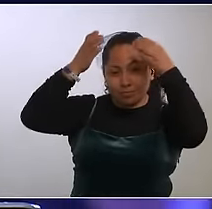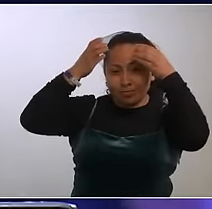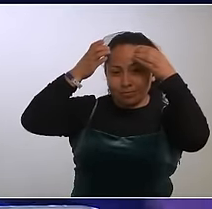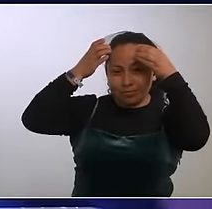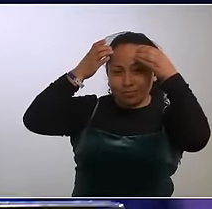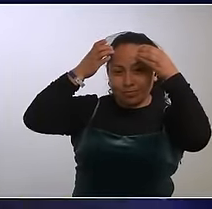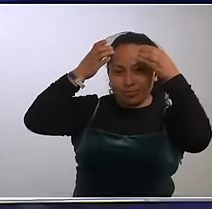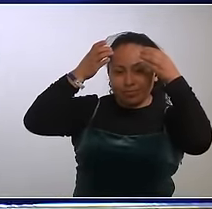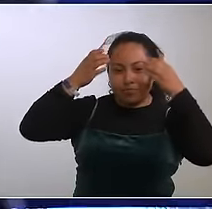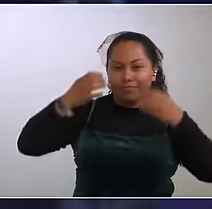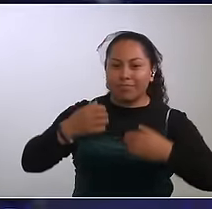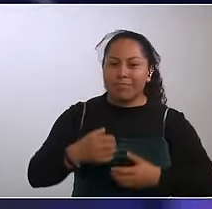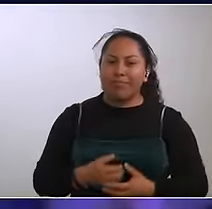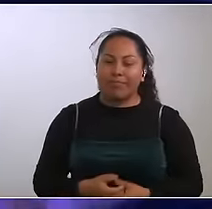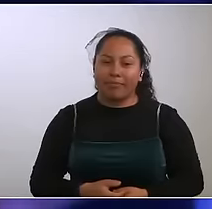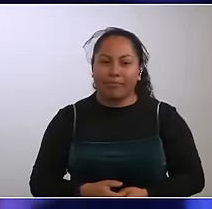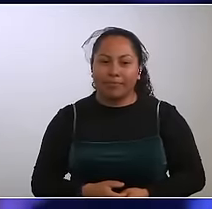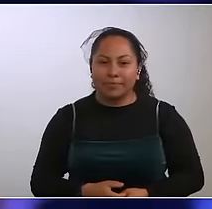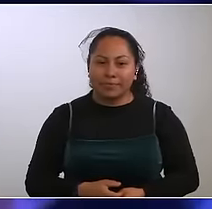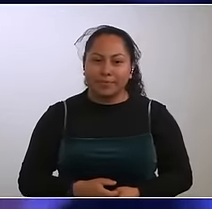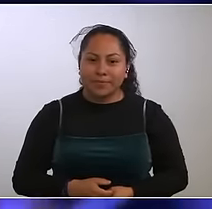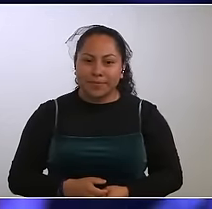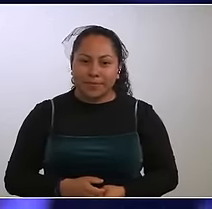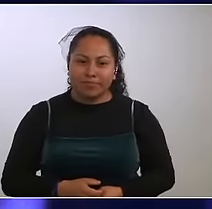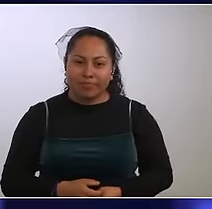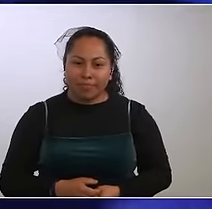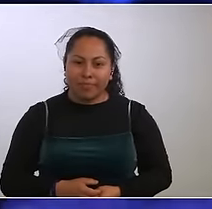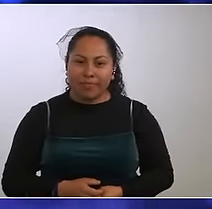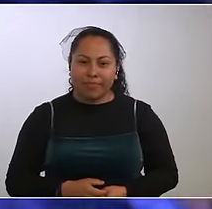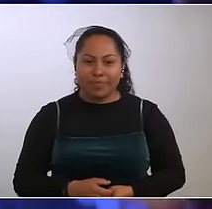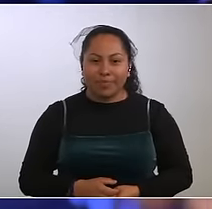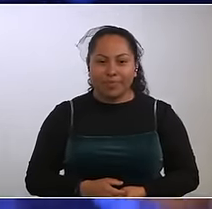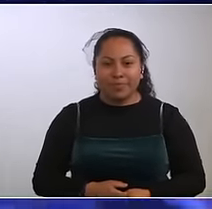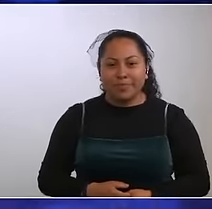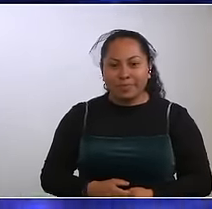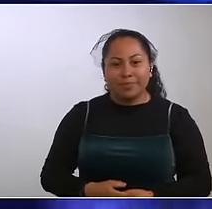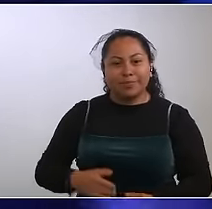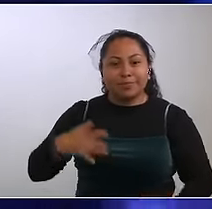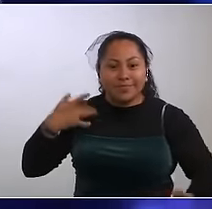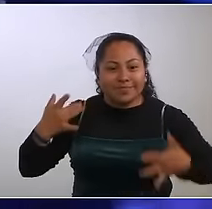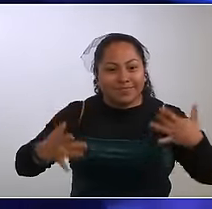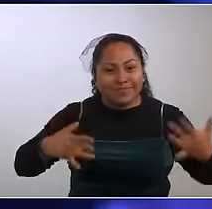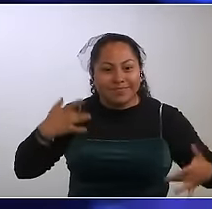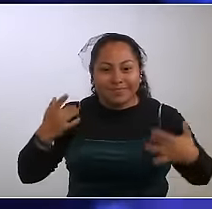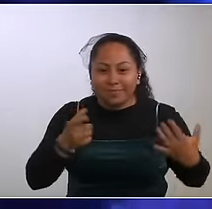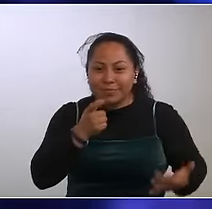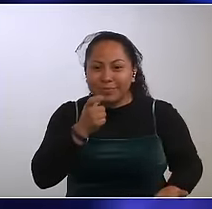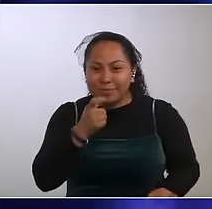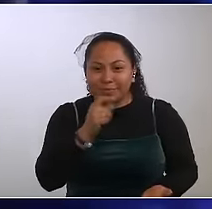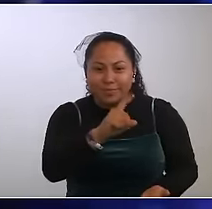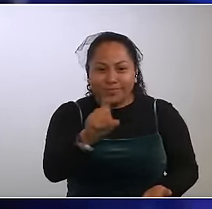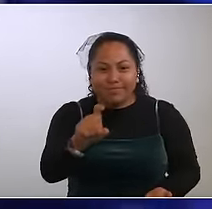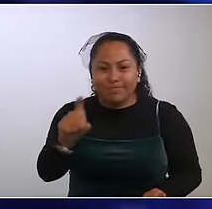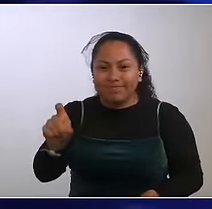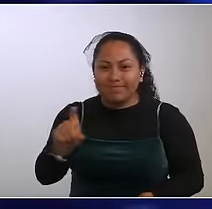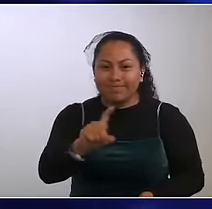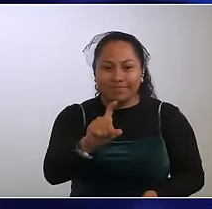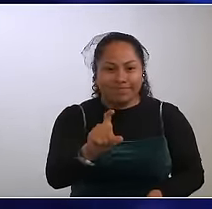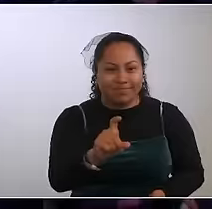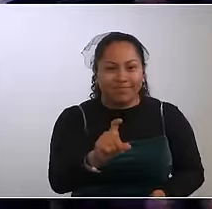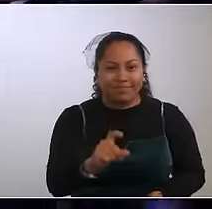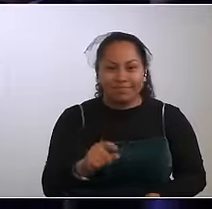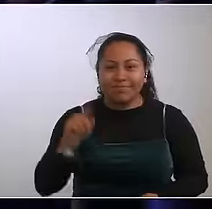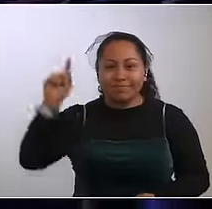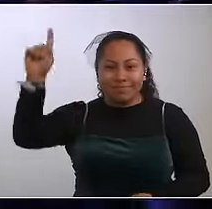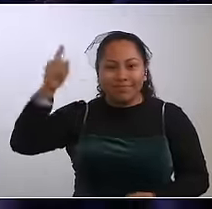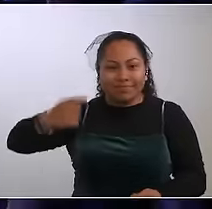five esperan. Cities and to another ten cities. A unas cinco ciudades y otras diez come on, ciudades. You gotta be excited vamos. About the reward tiene that comes emocionarse del galardón que he's viene. Coming